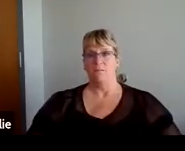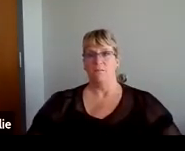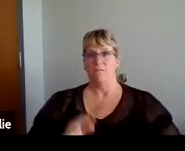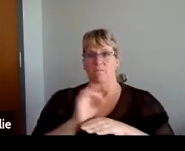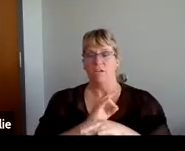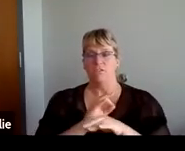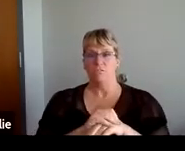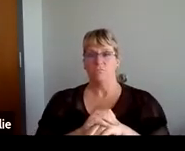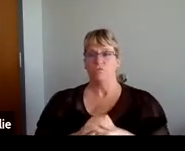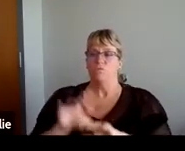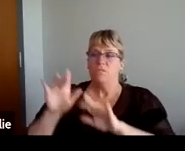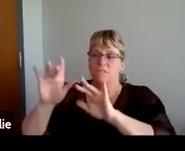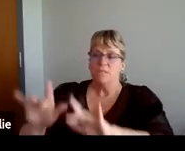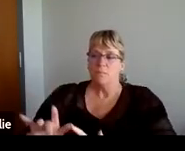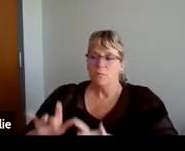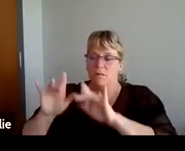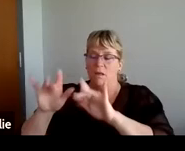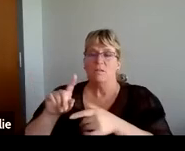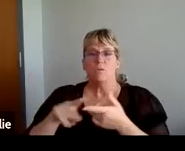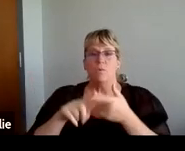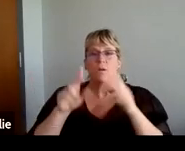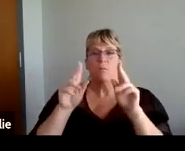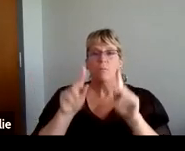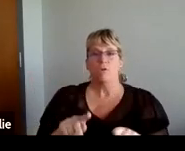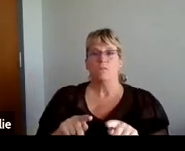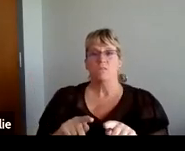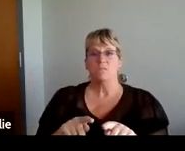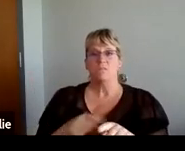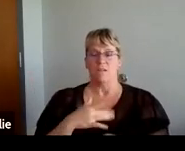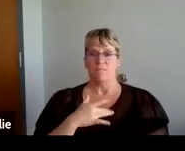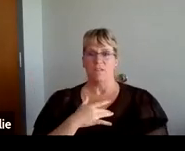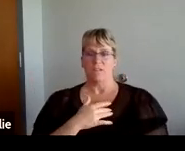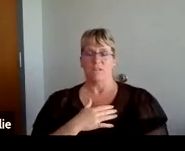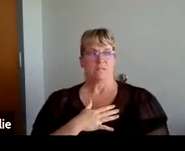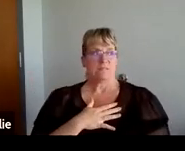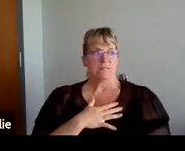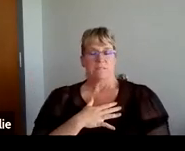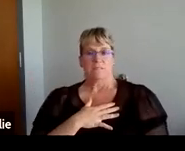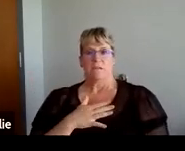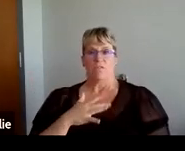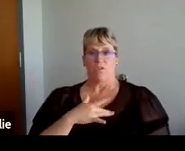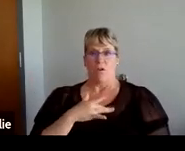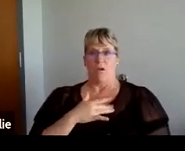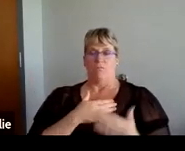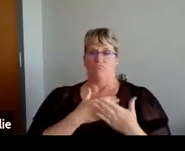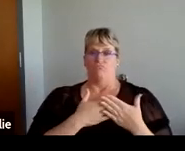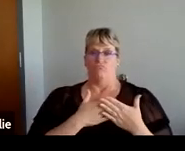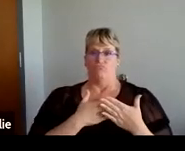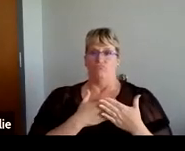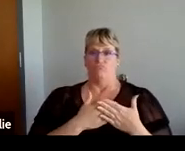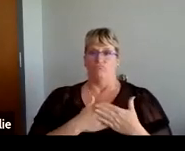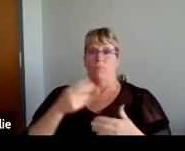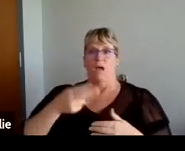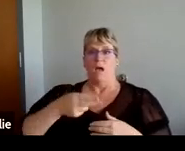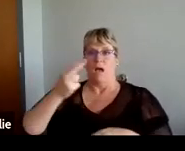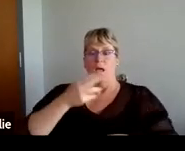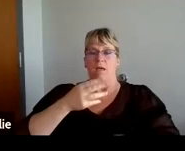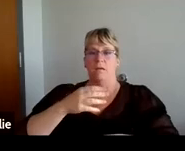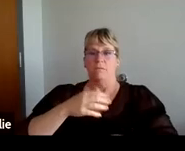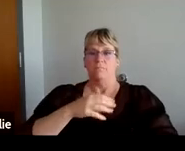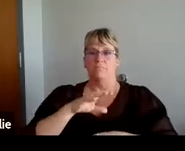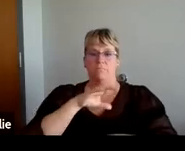system. So when individuals are anxious, their heart rate, their blood pressure may go up. Similarly, when